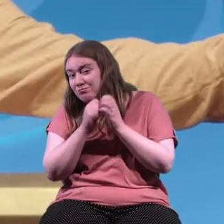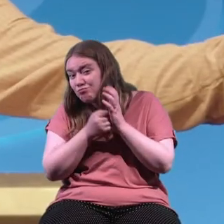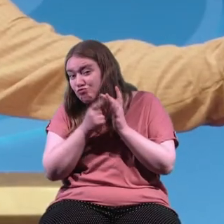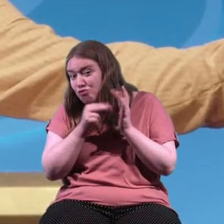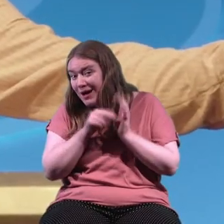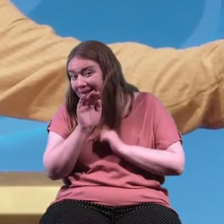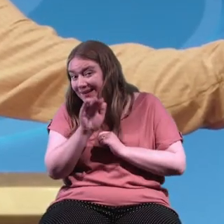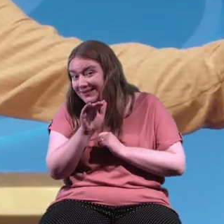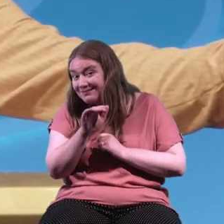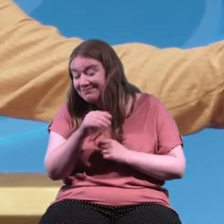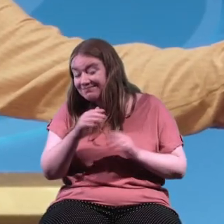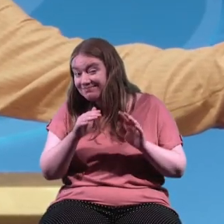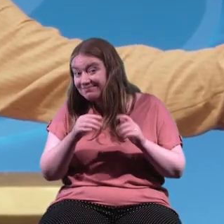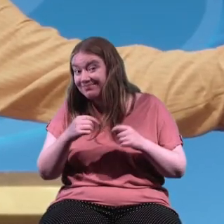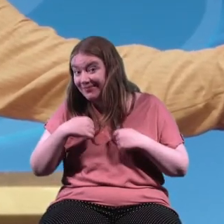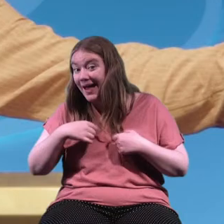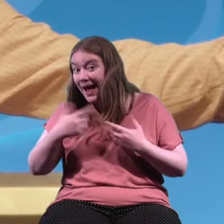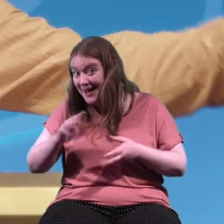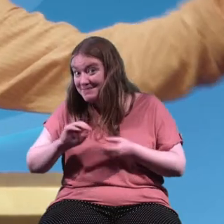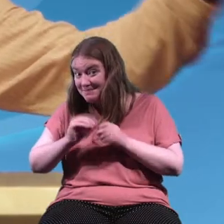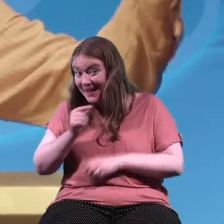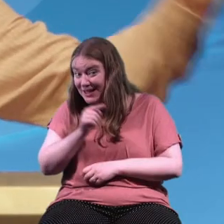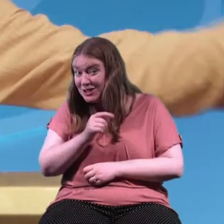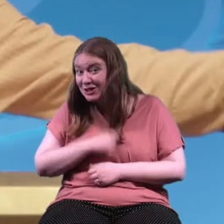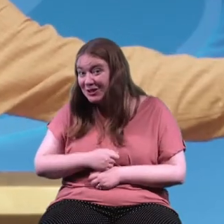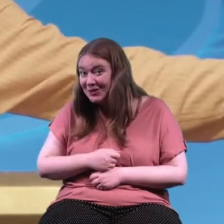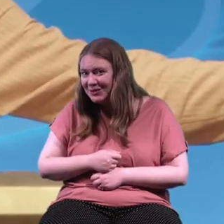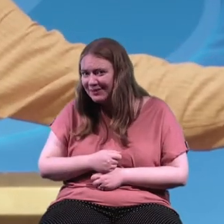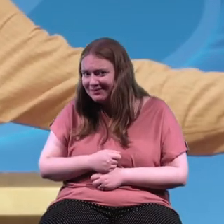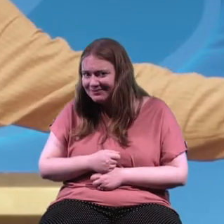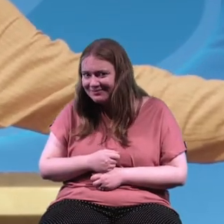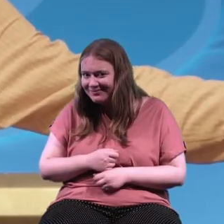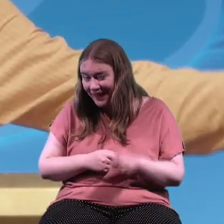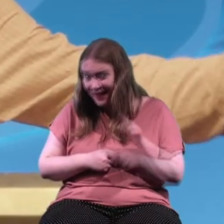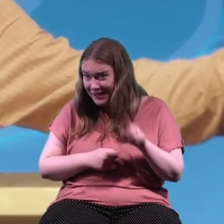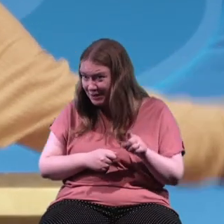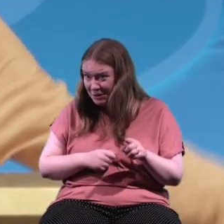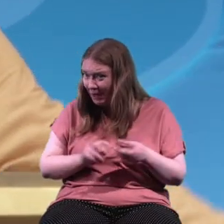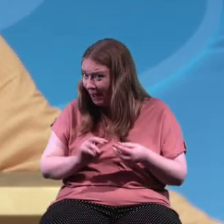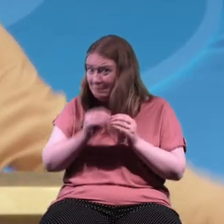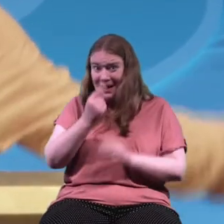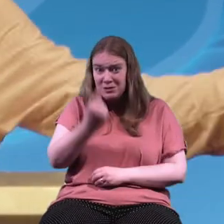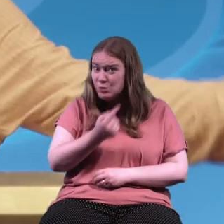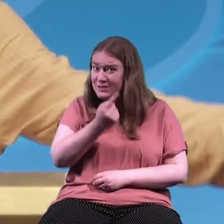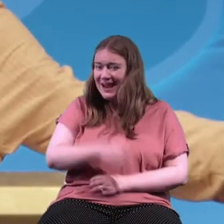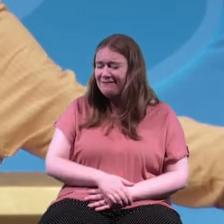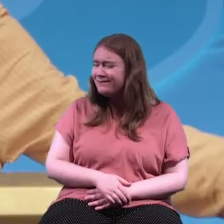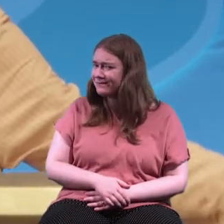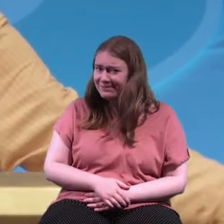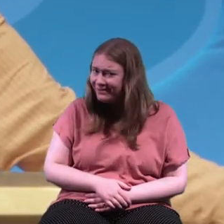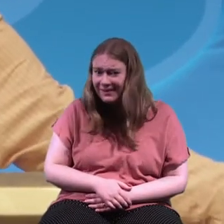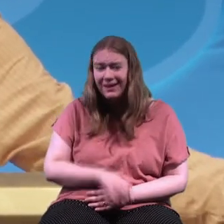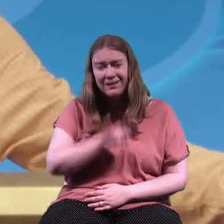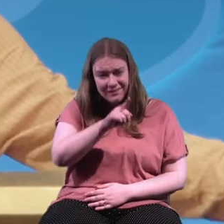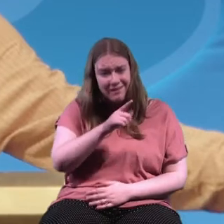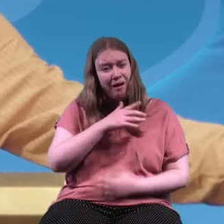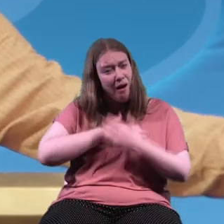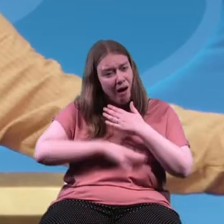I am your maker. You were never a self-made man. Humble yourself, kneel before